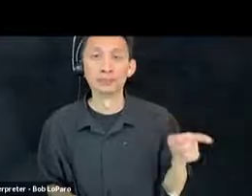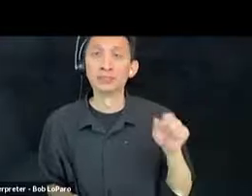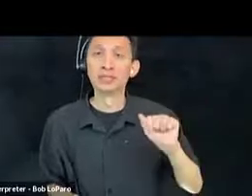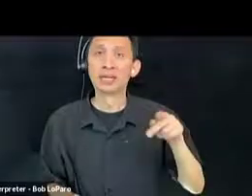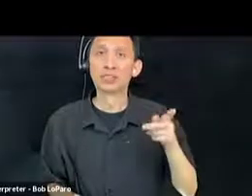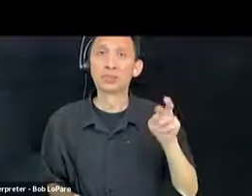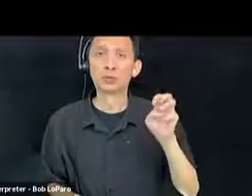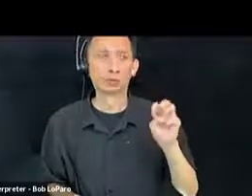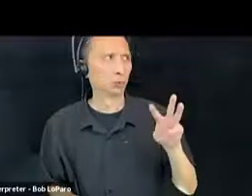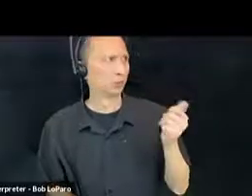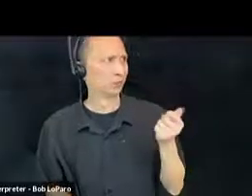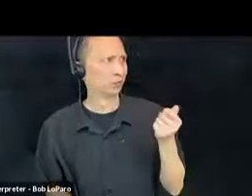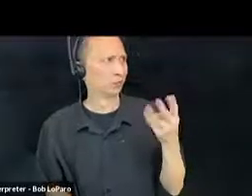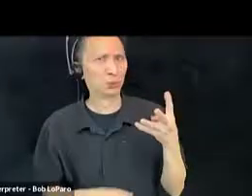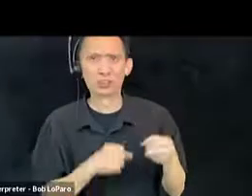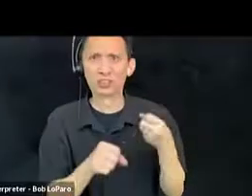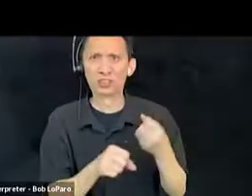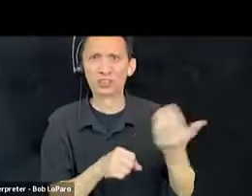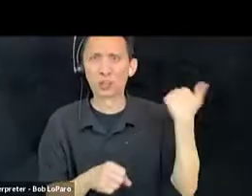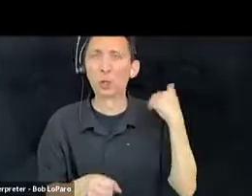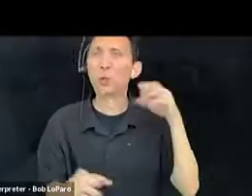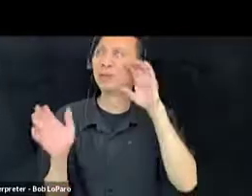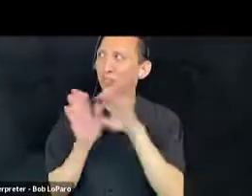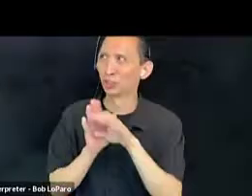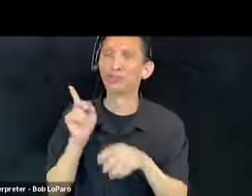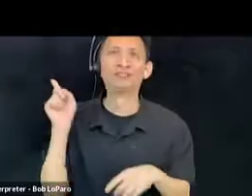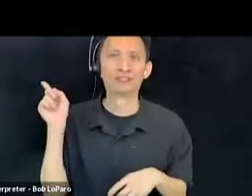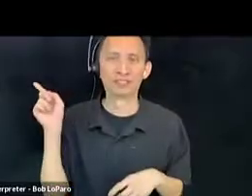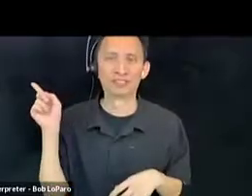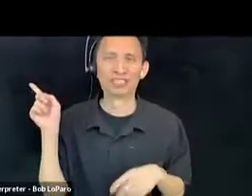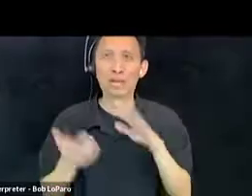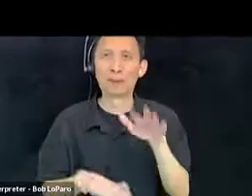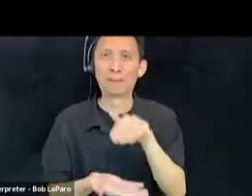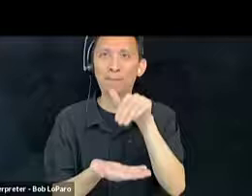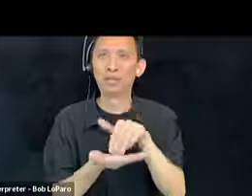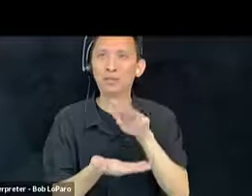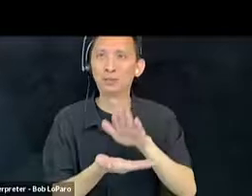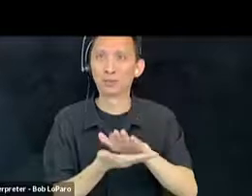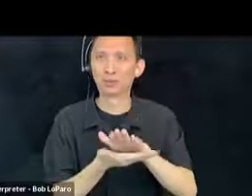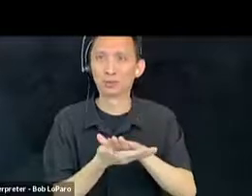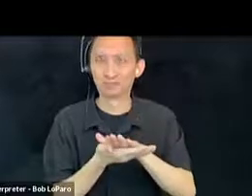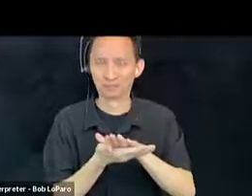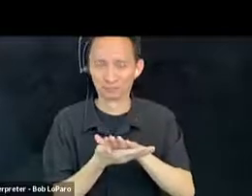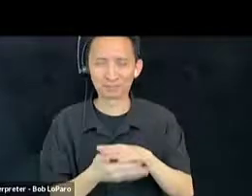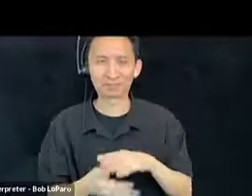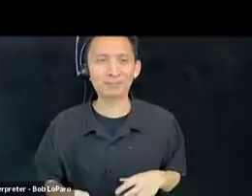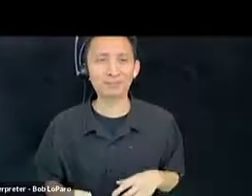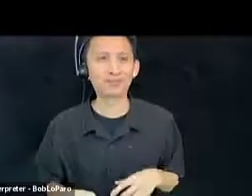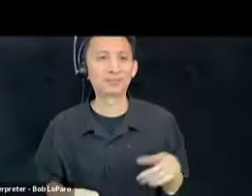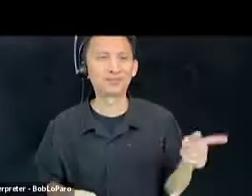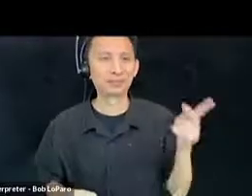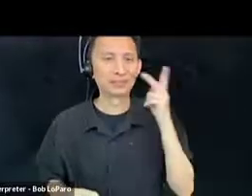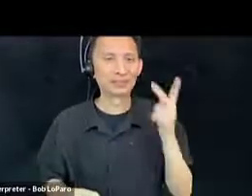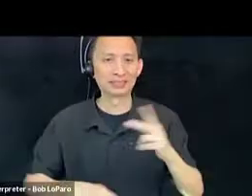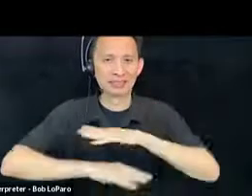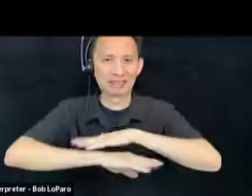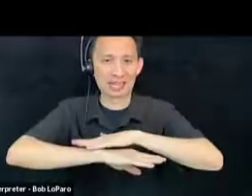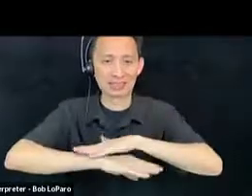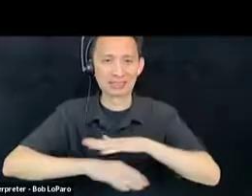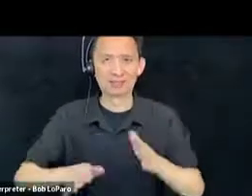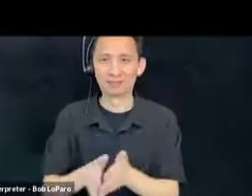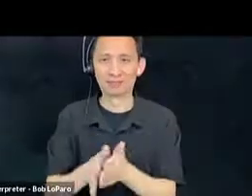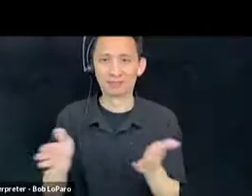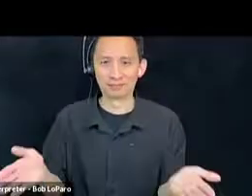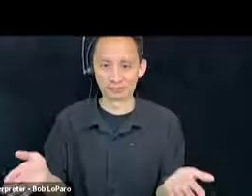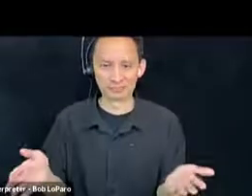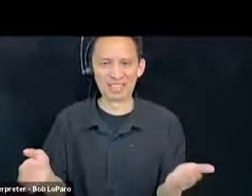in middle school a couple of years ago. And you'll see, again, I'm hoping to show some evolution of these things. He's got a folder on his desk or a binder that has